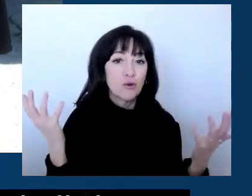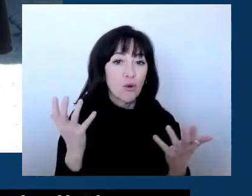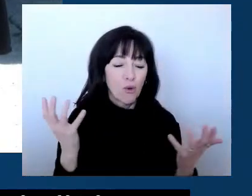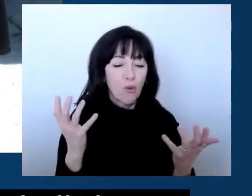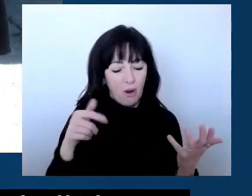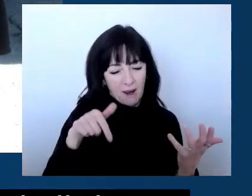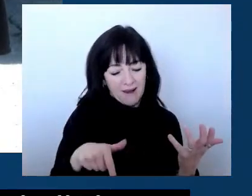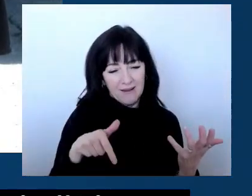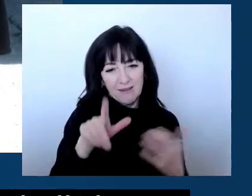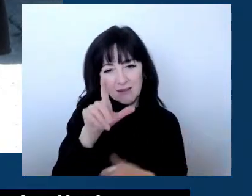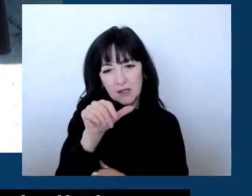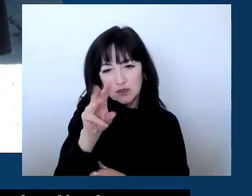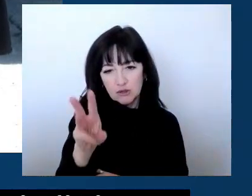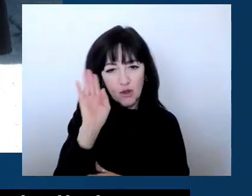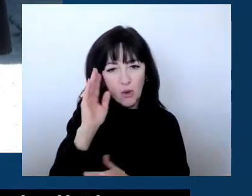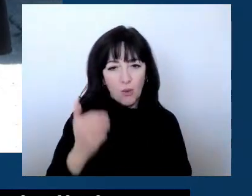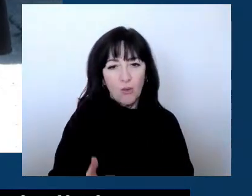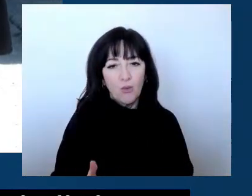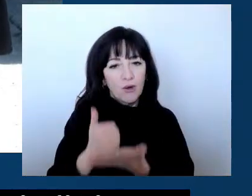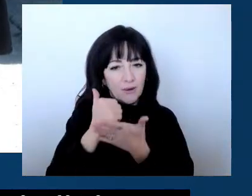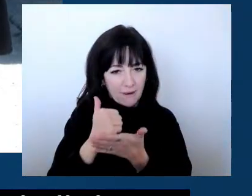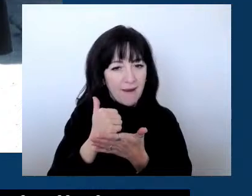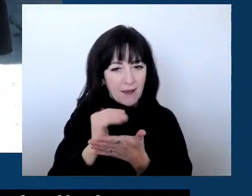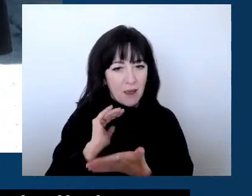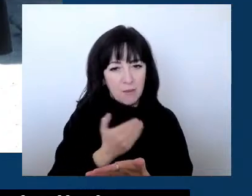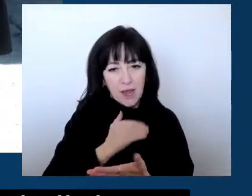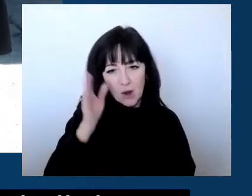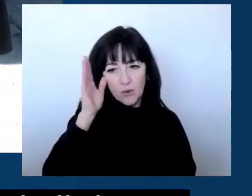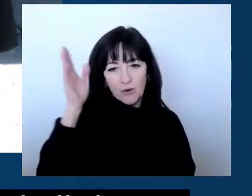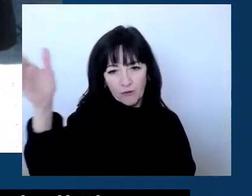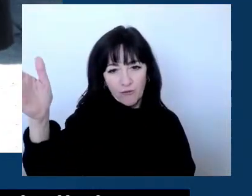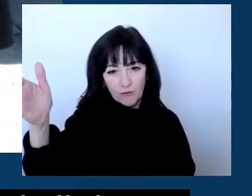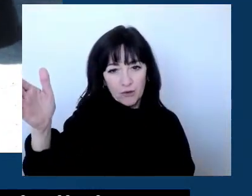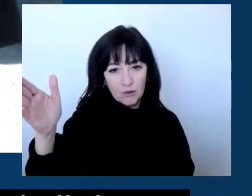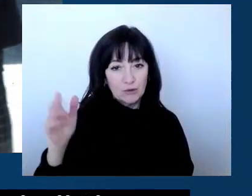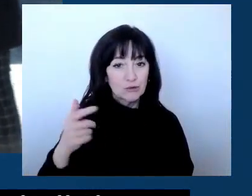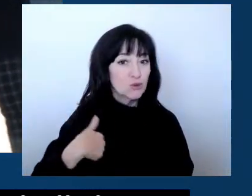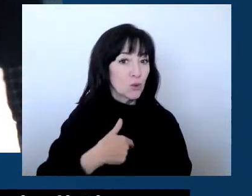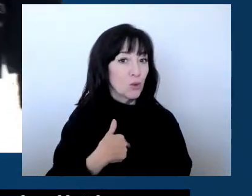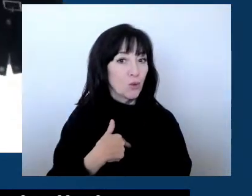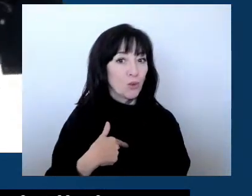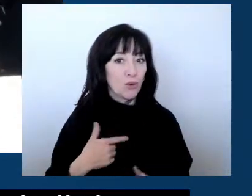law. We cannot wait to help you along that journey. Thank you.